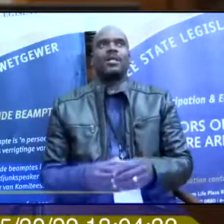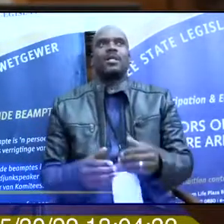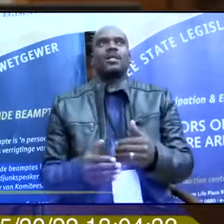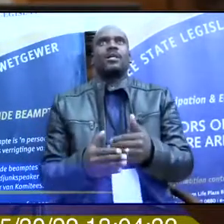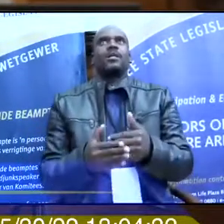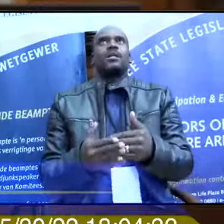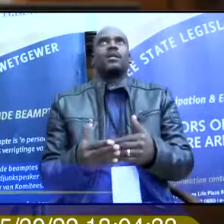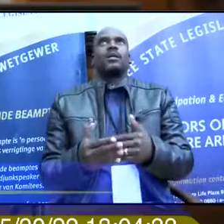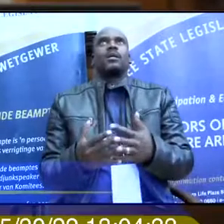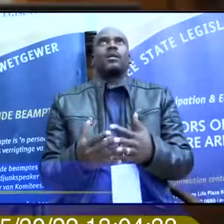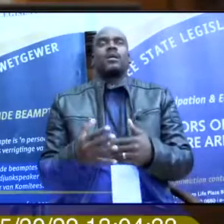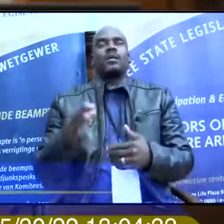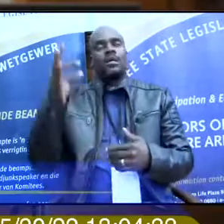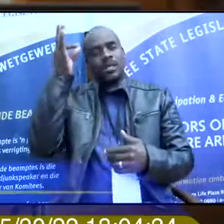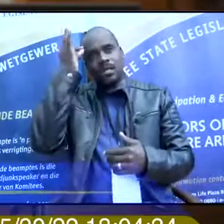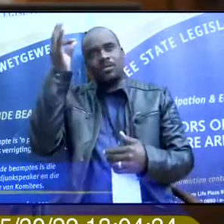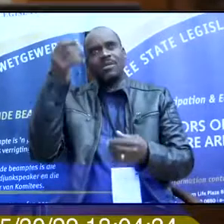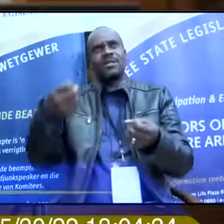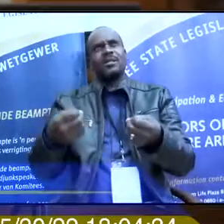labor